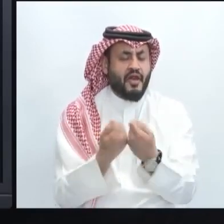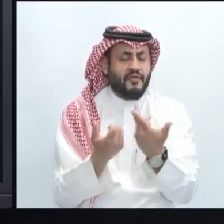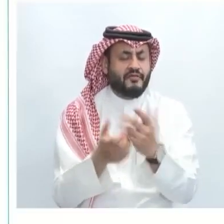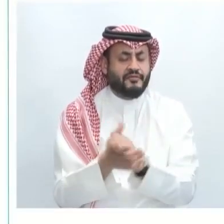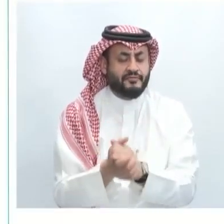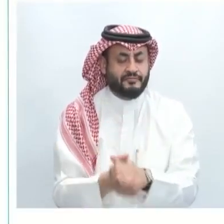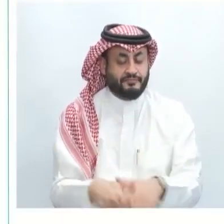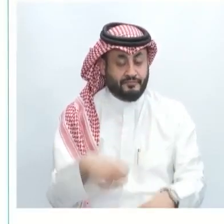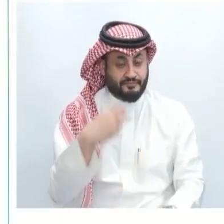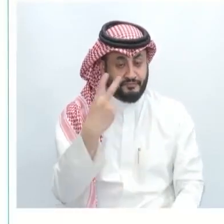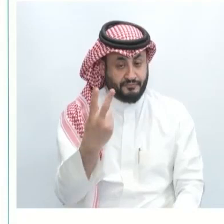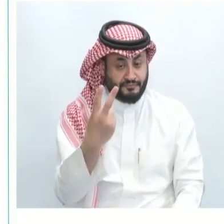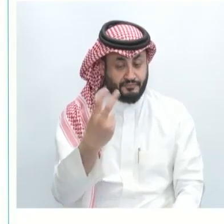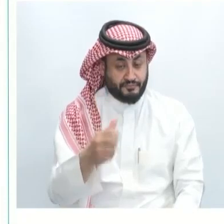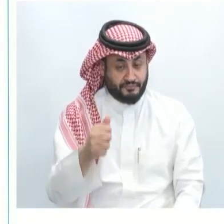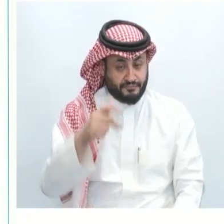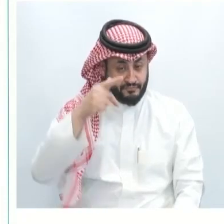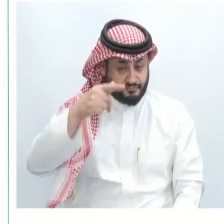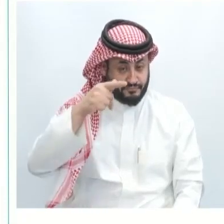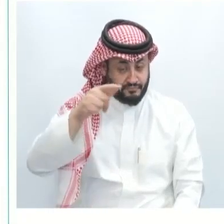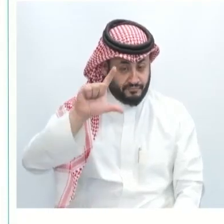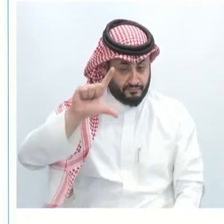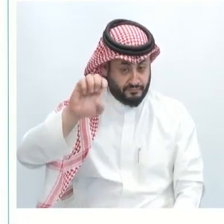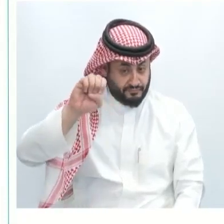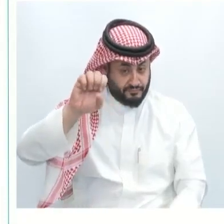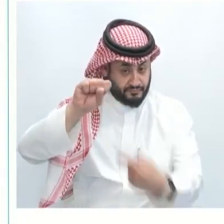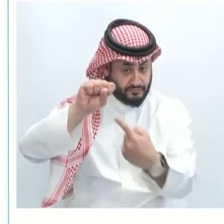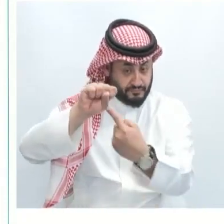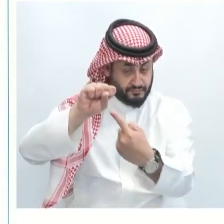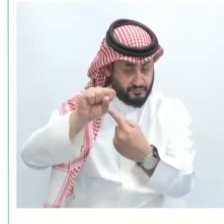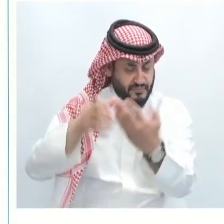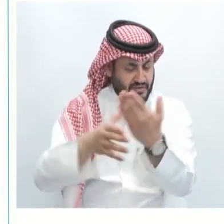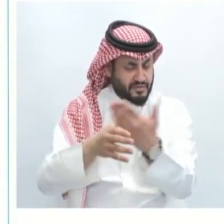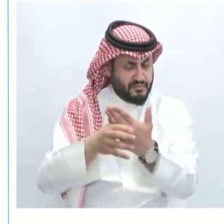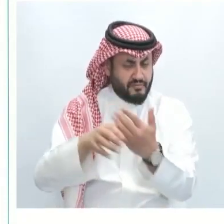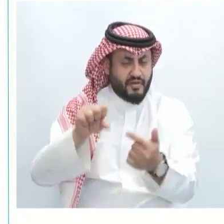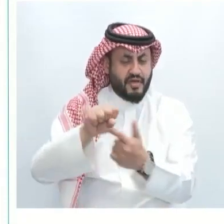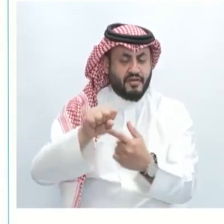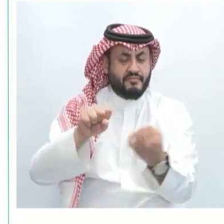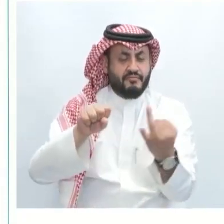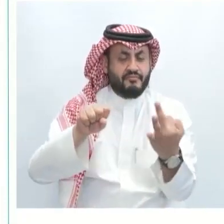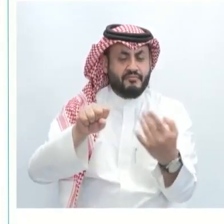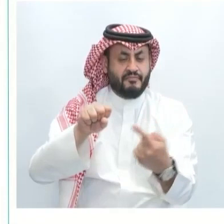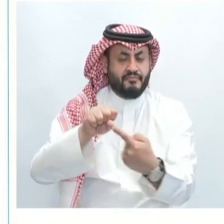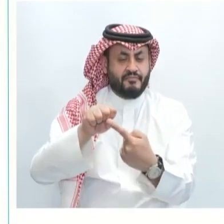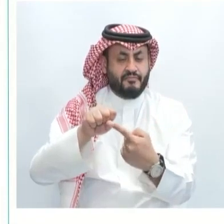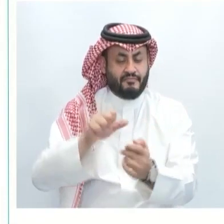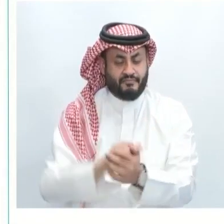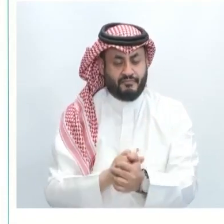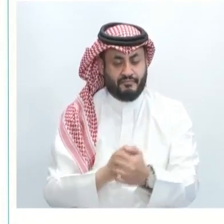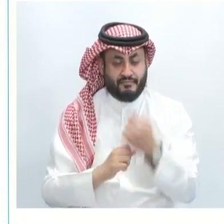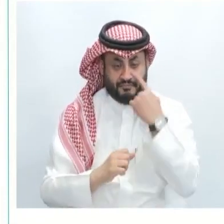say two apples. Two apples. Say with me, two